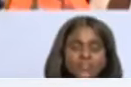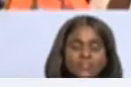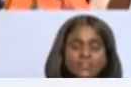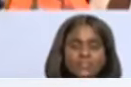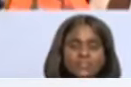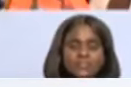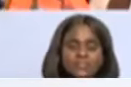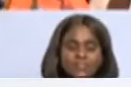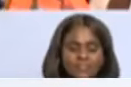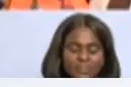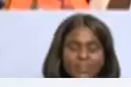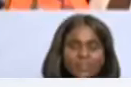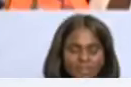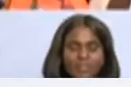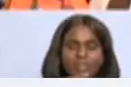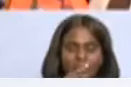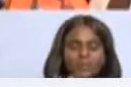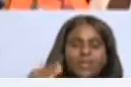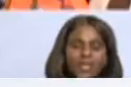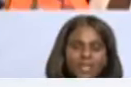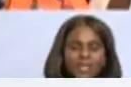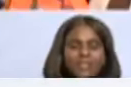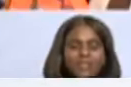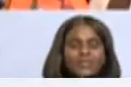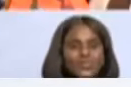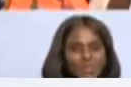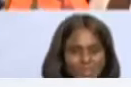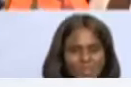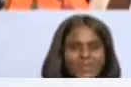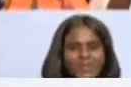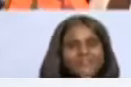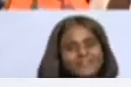Sorry, I'm saying again, madam. I apologize.